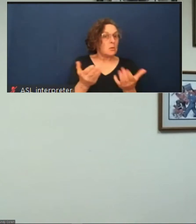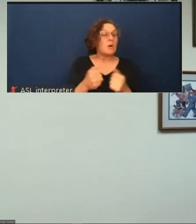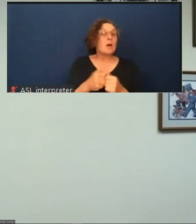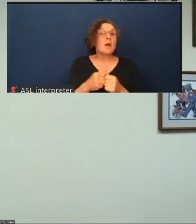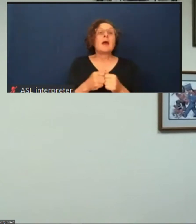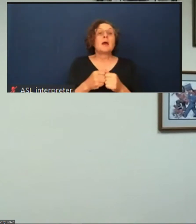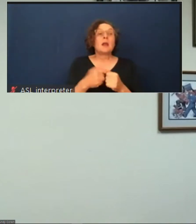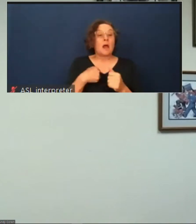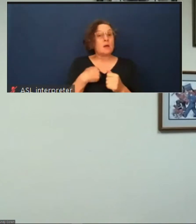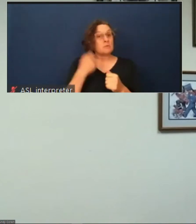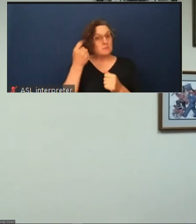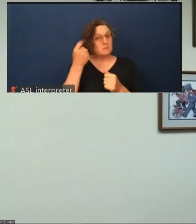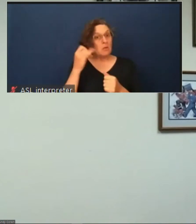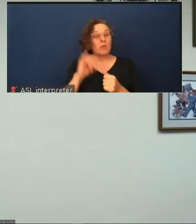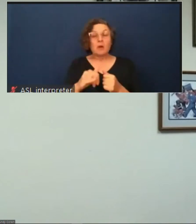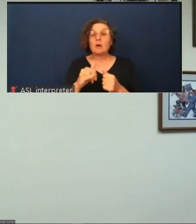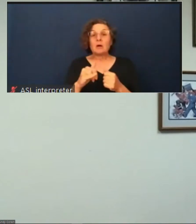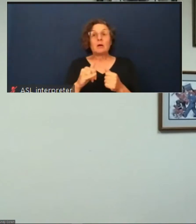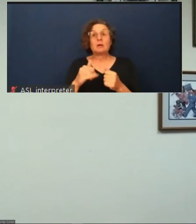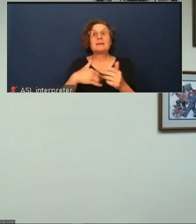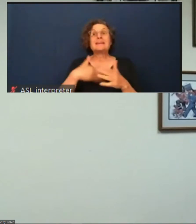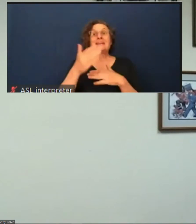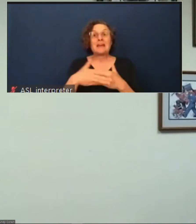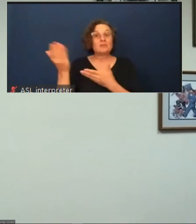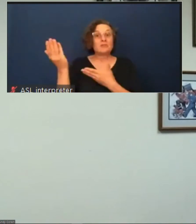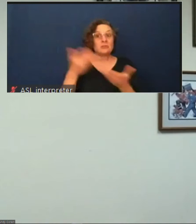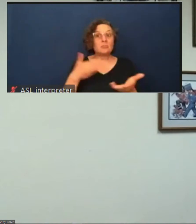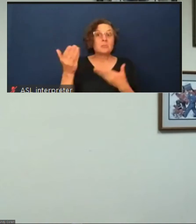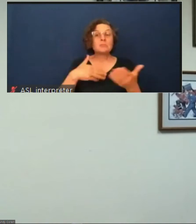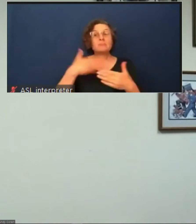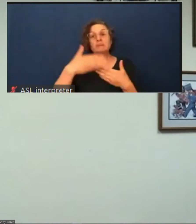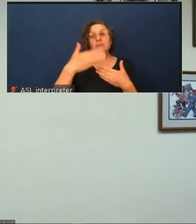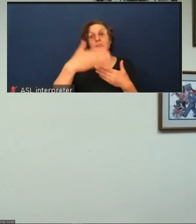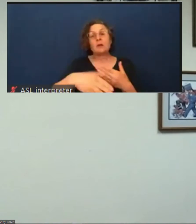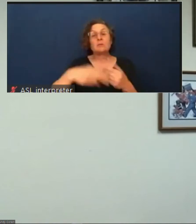increase as we go along in the next few months.